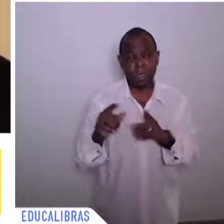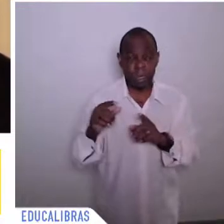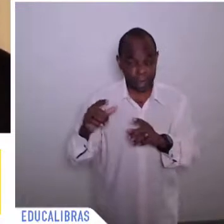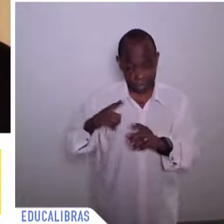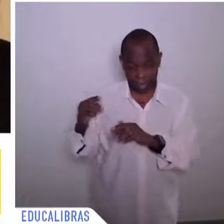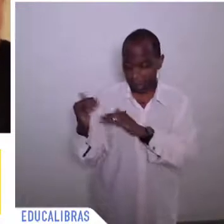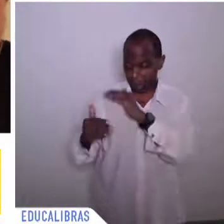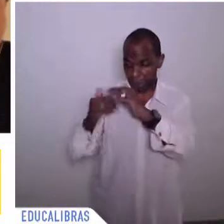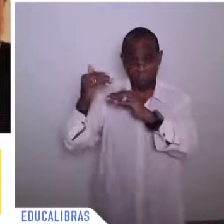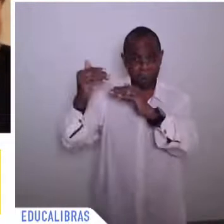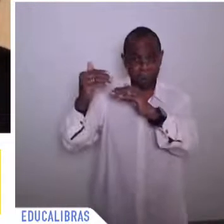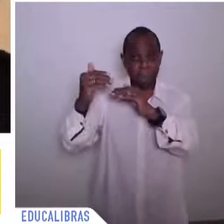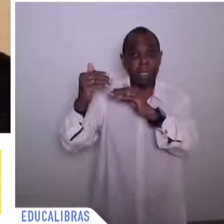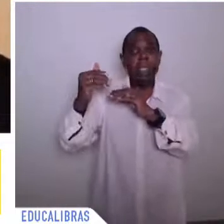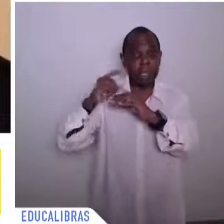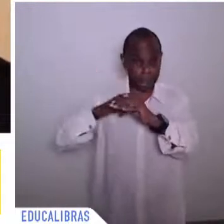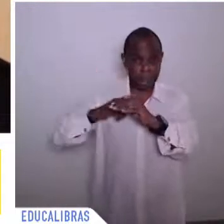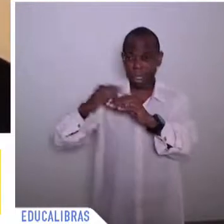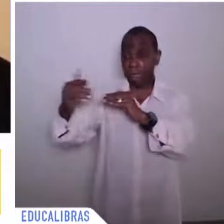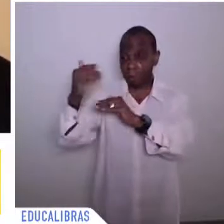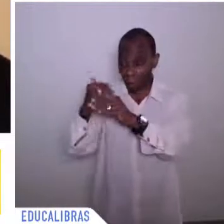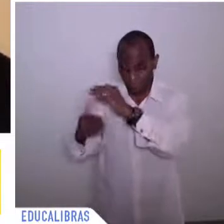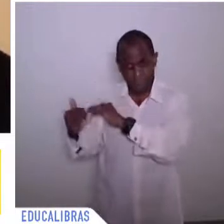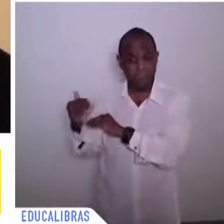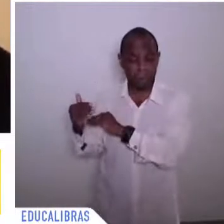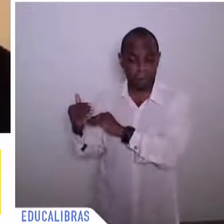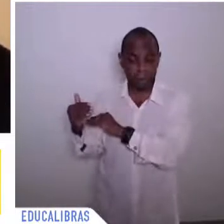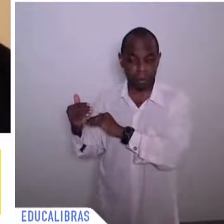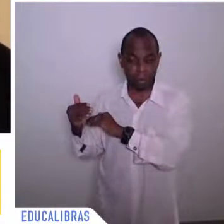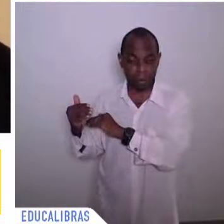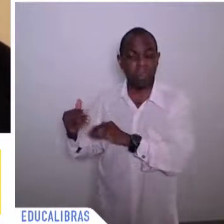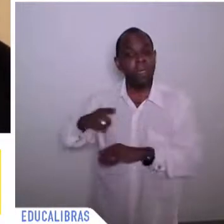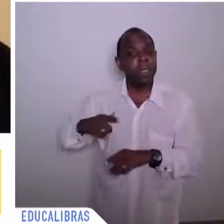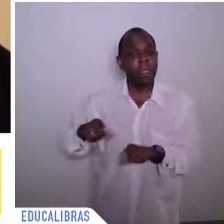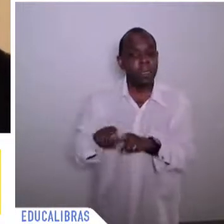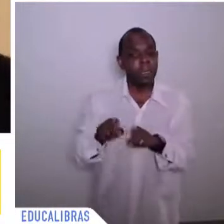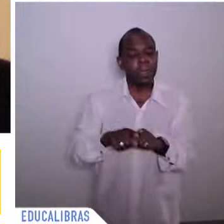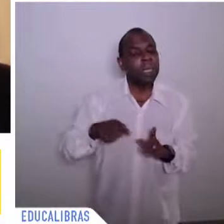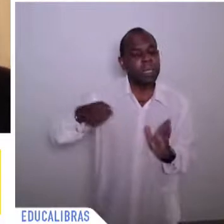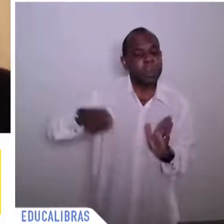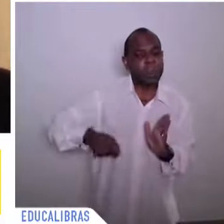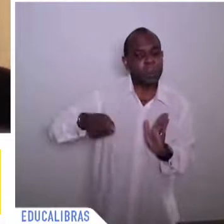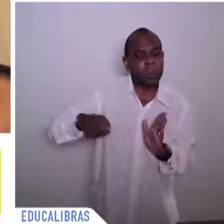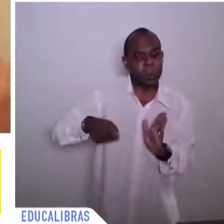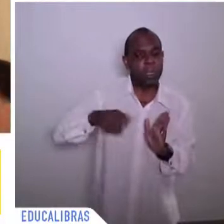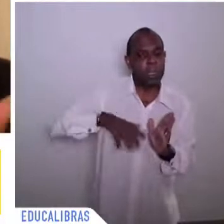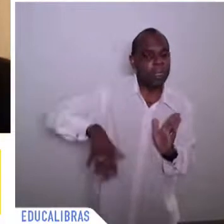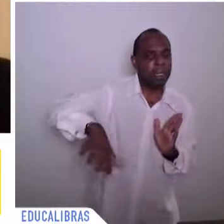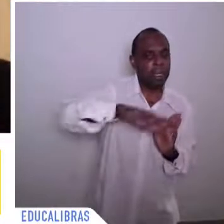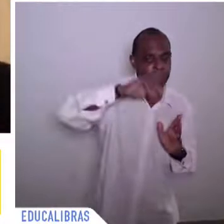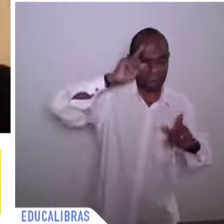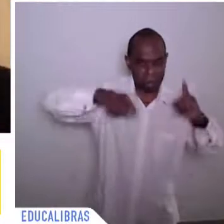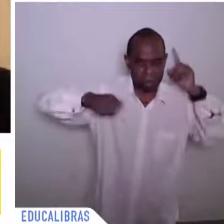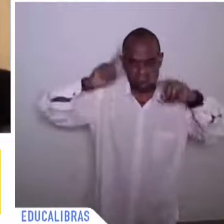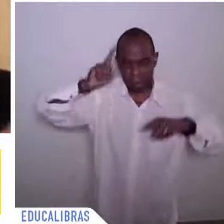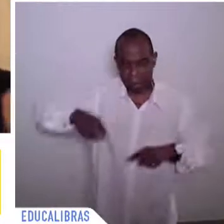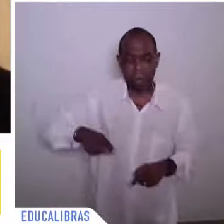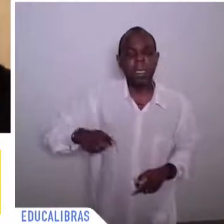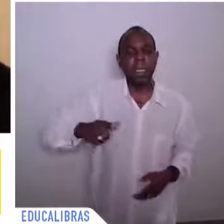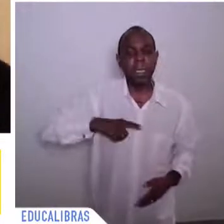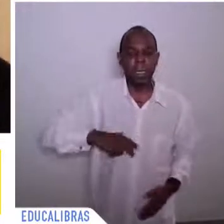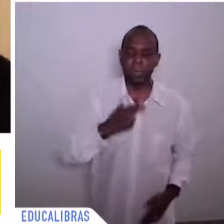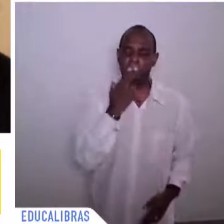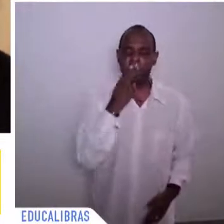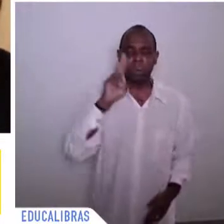the same way we had setbacks. All the coups we saw affecting democracy, all the